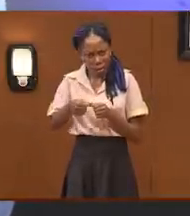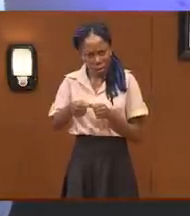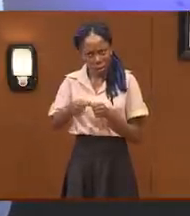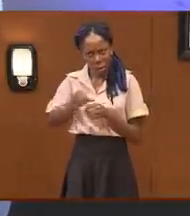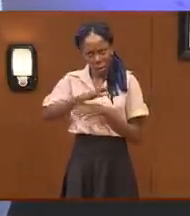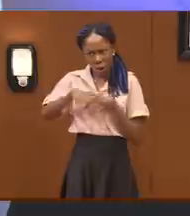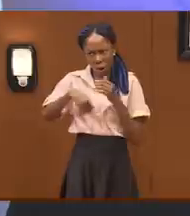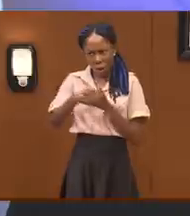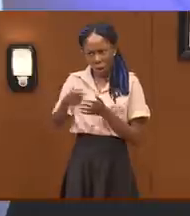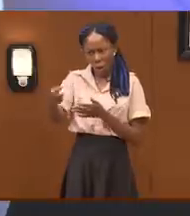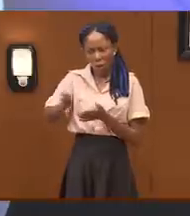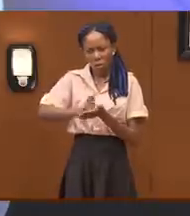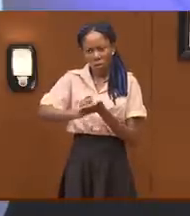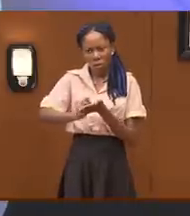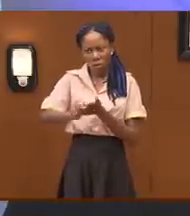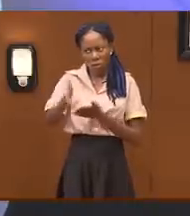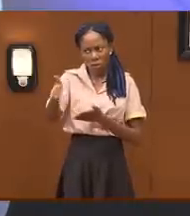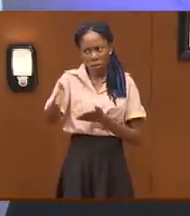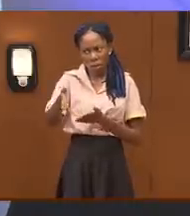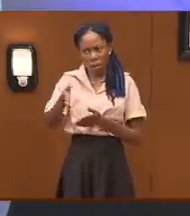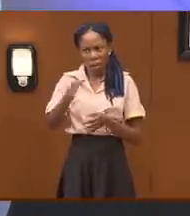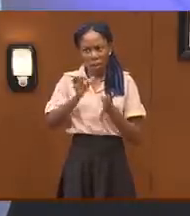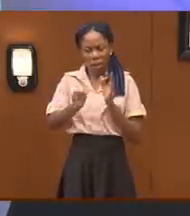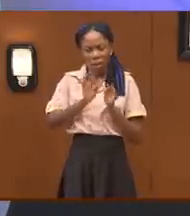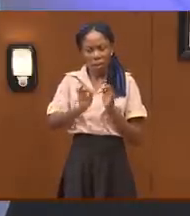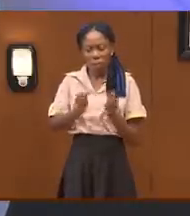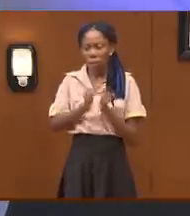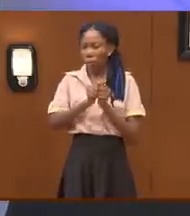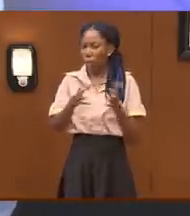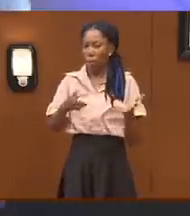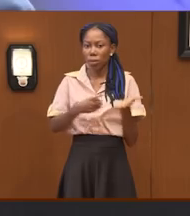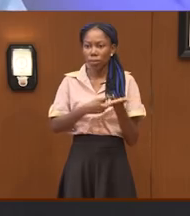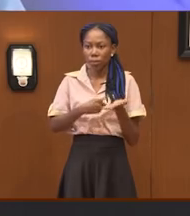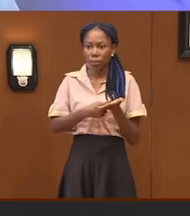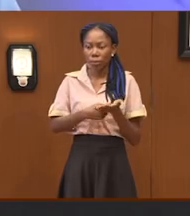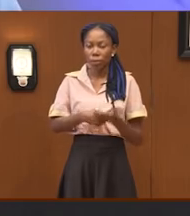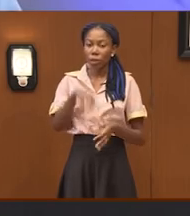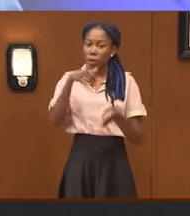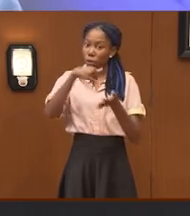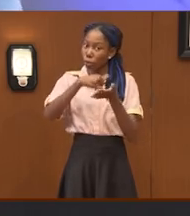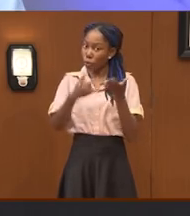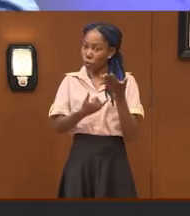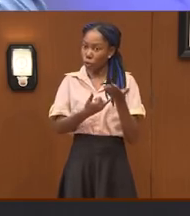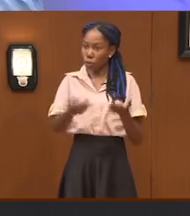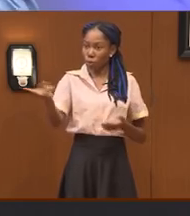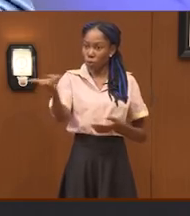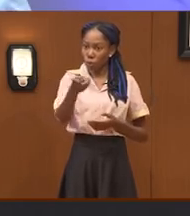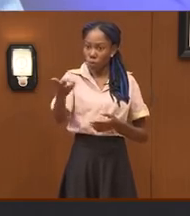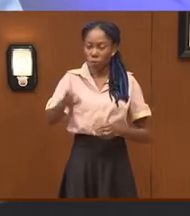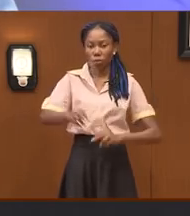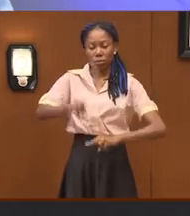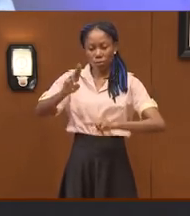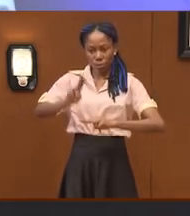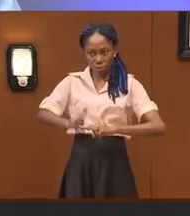wrote since they are not receipted. June last year, to be precise, we sat together and he brought